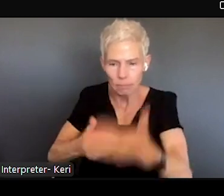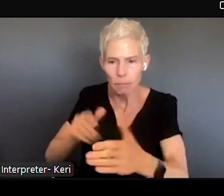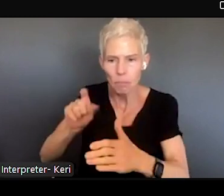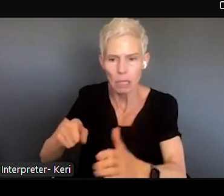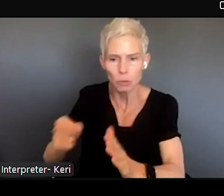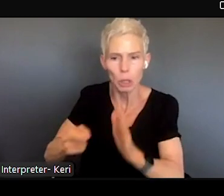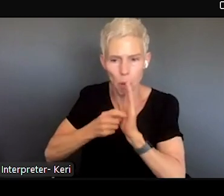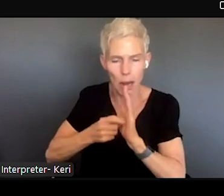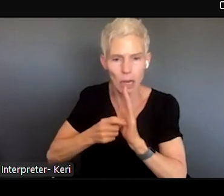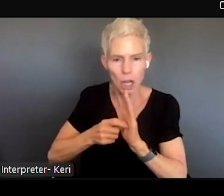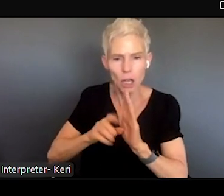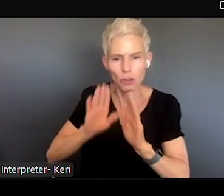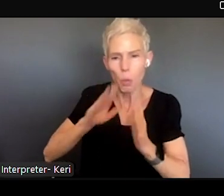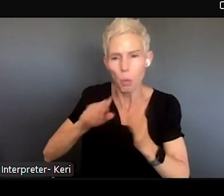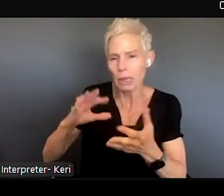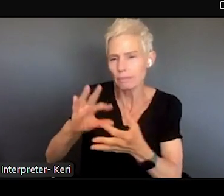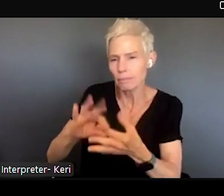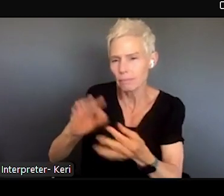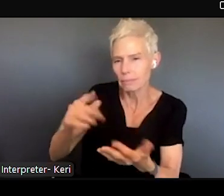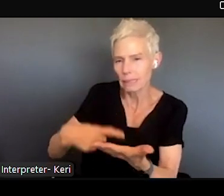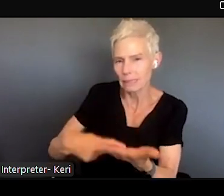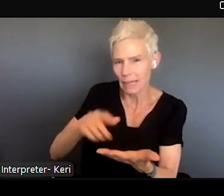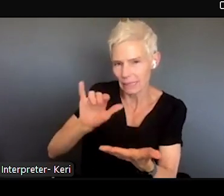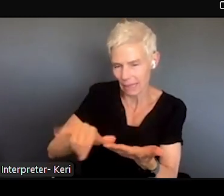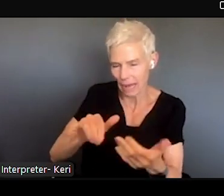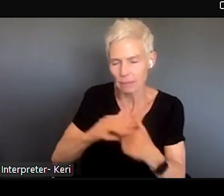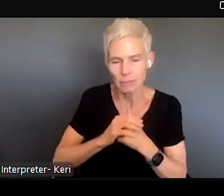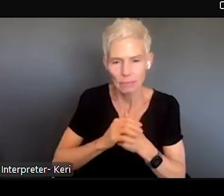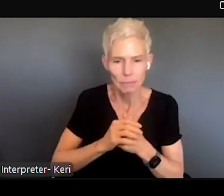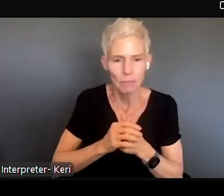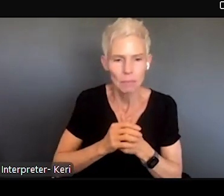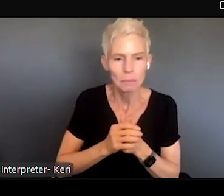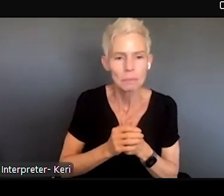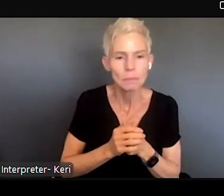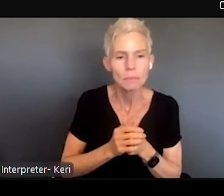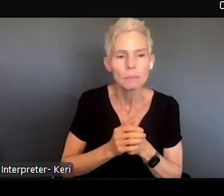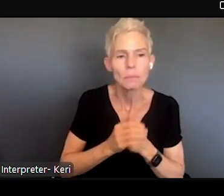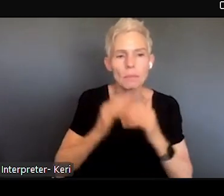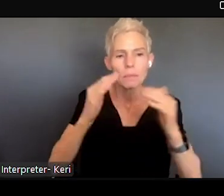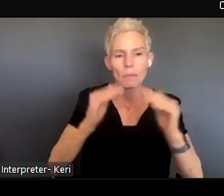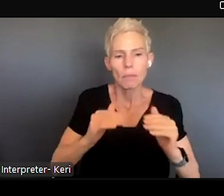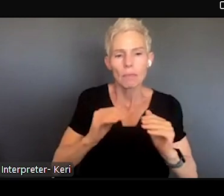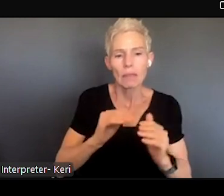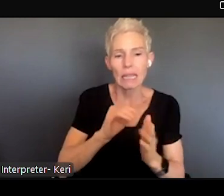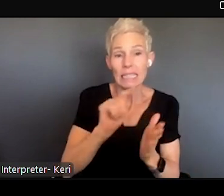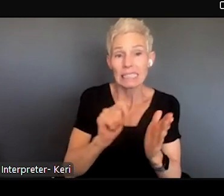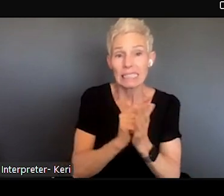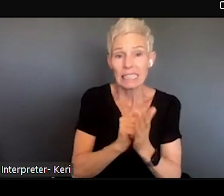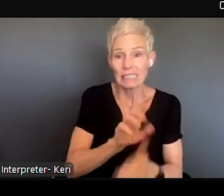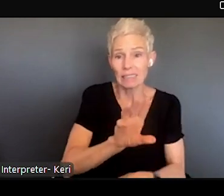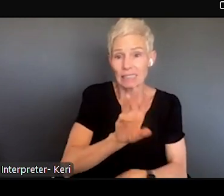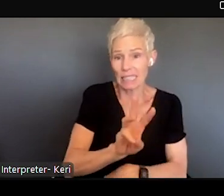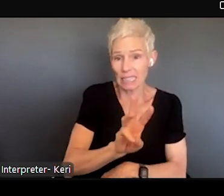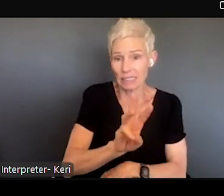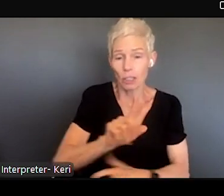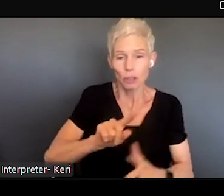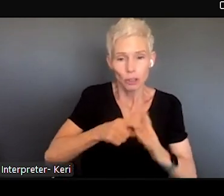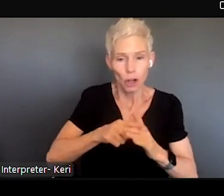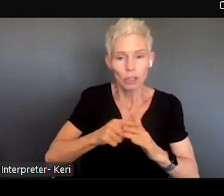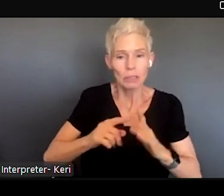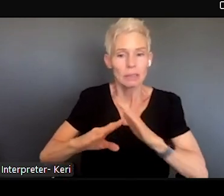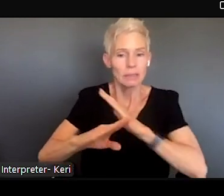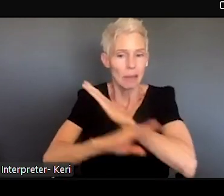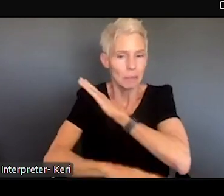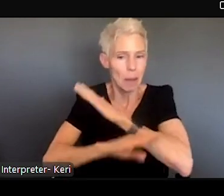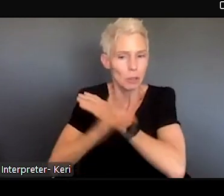of that. So that's episode 232, August 27th. And season 6, coming September